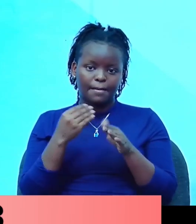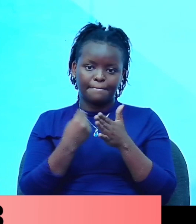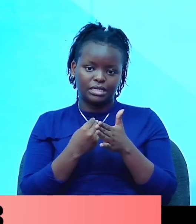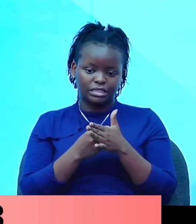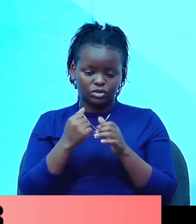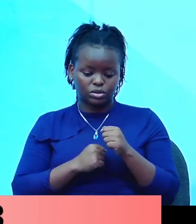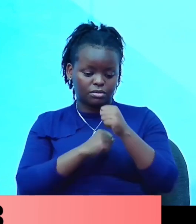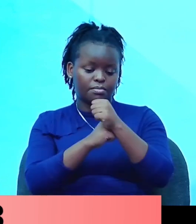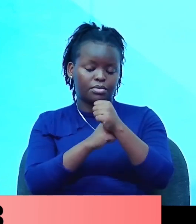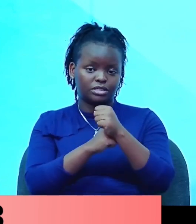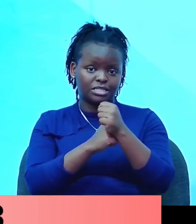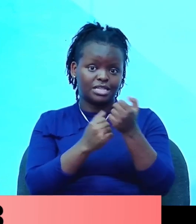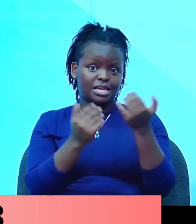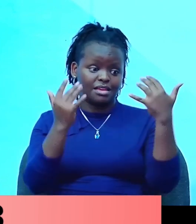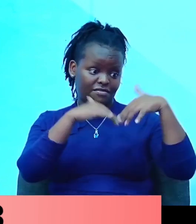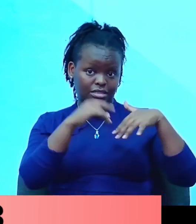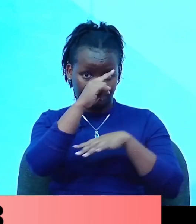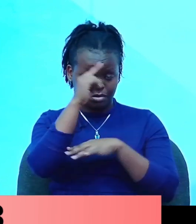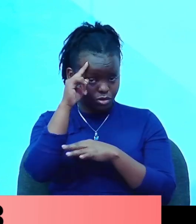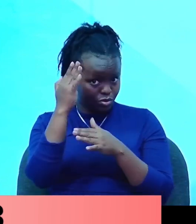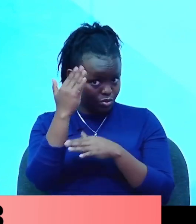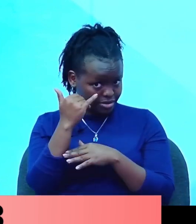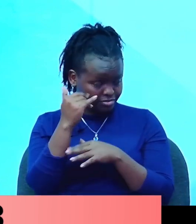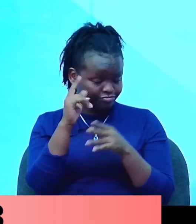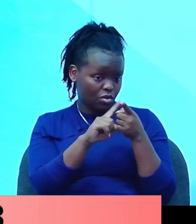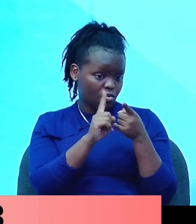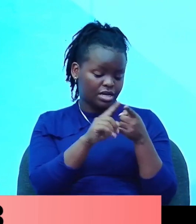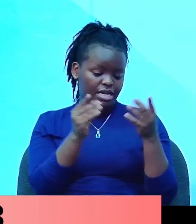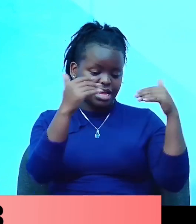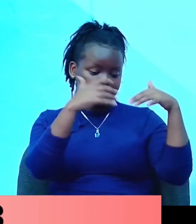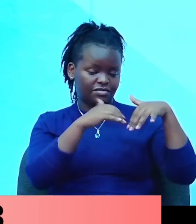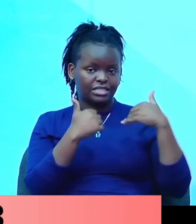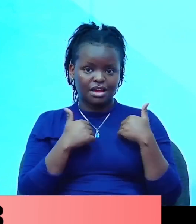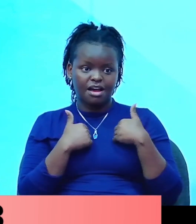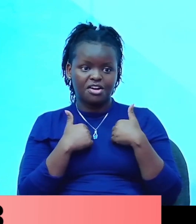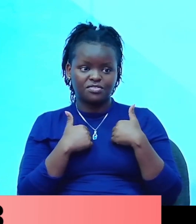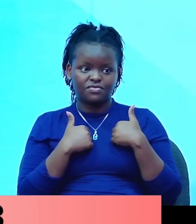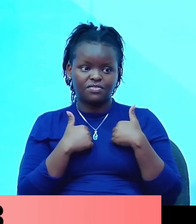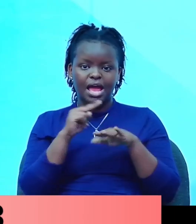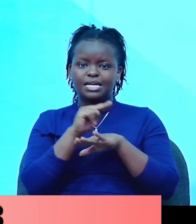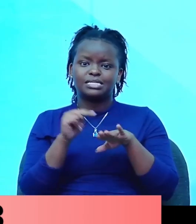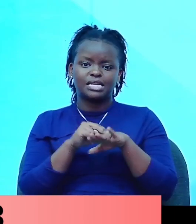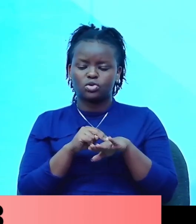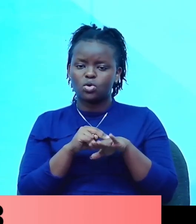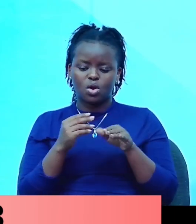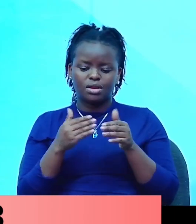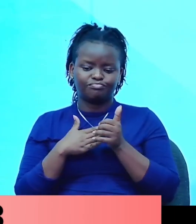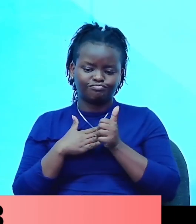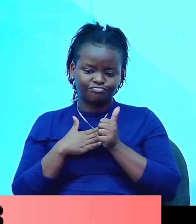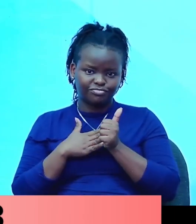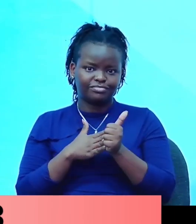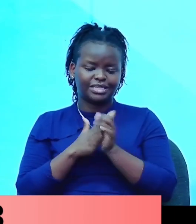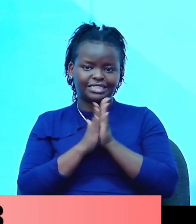the event, because an event that has such a national drive is very important to be part of. Right.